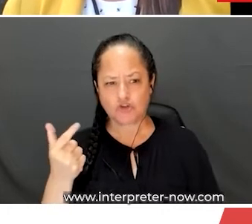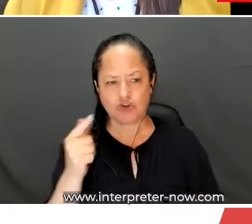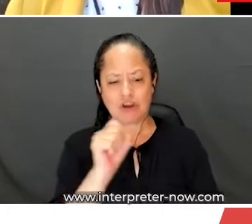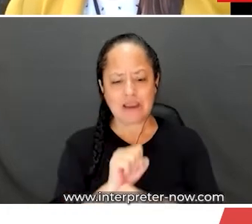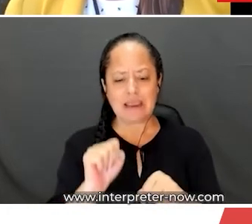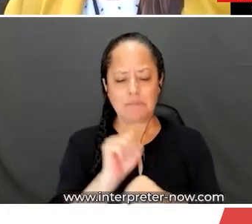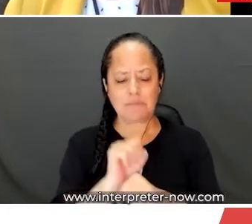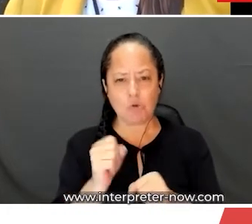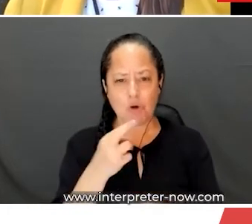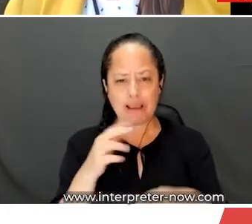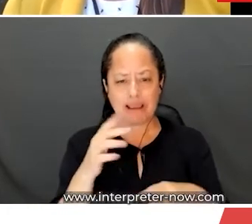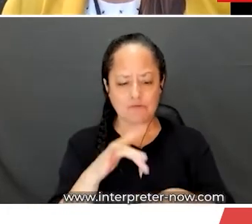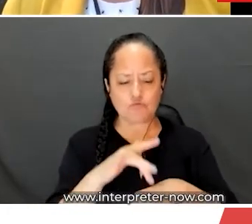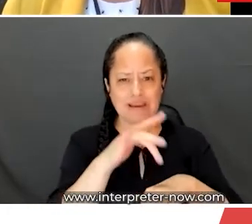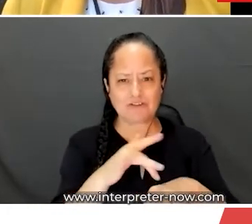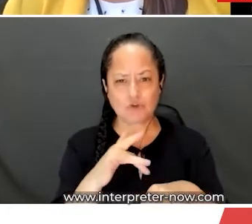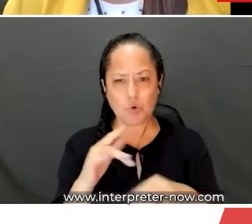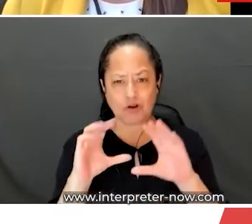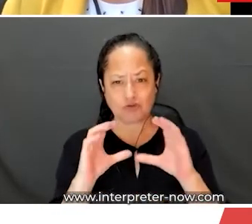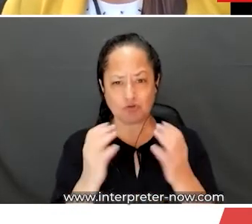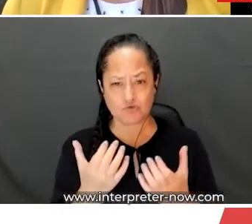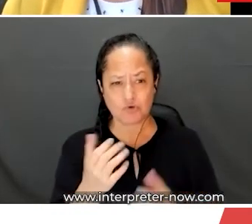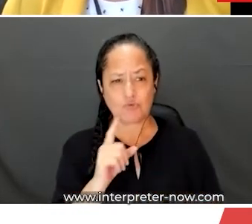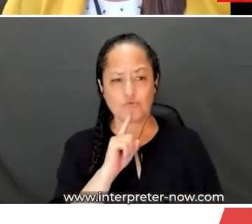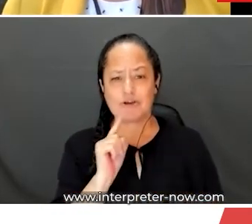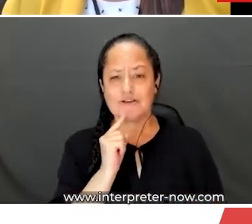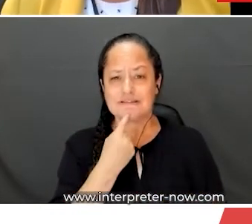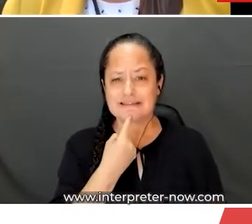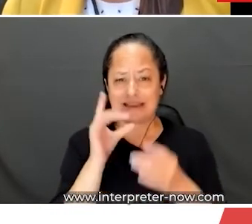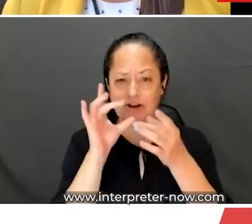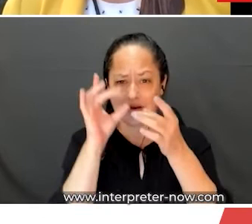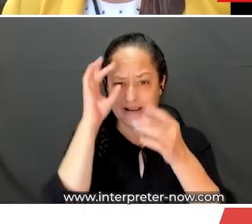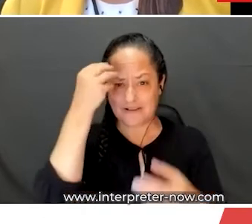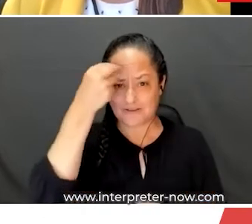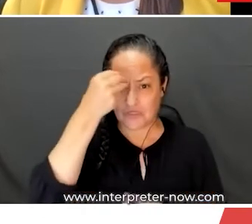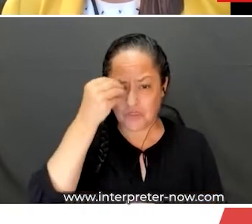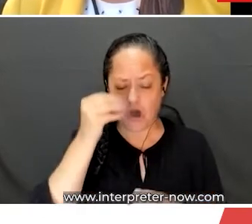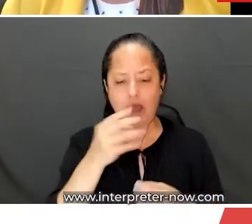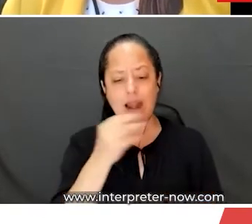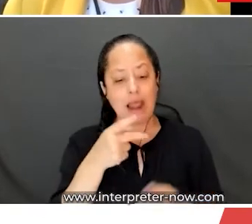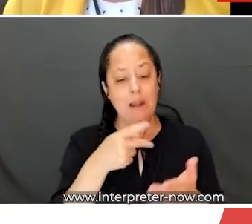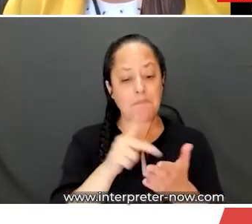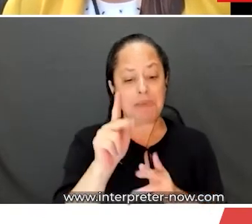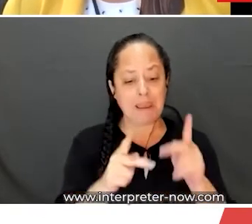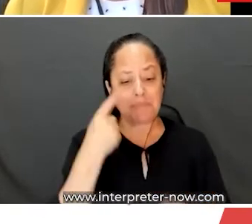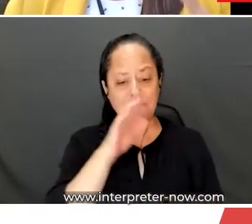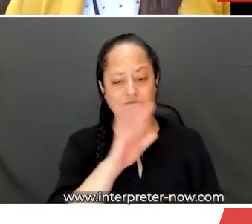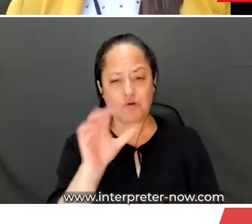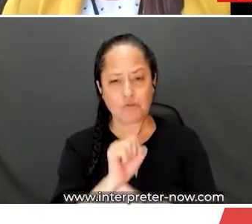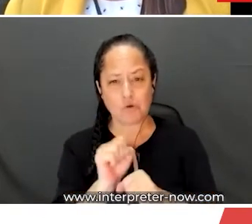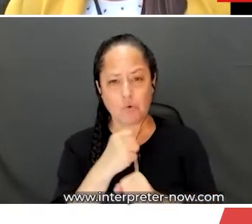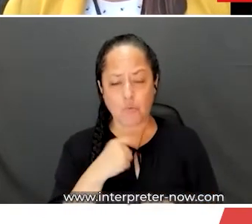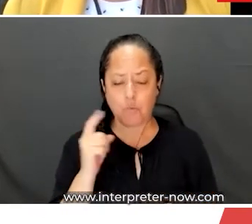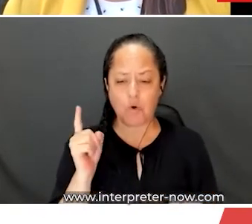resource groups. So some real serious thought around that and paying people for their work. I mean, we're already underpaid.